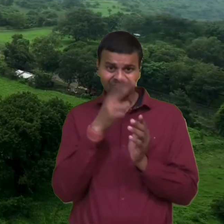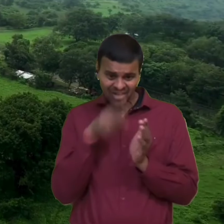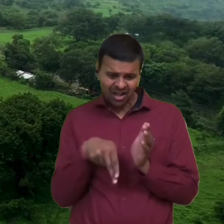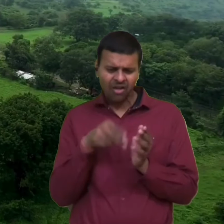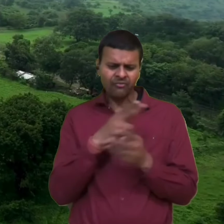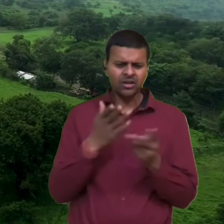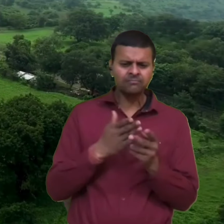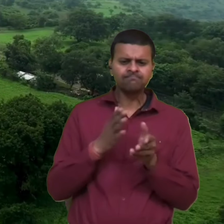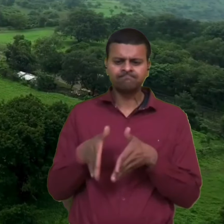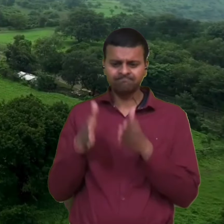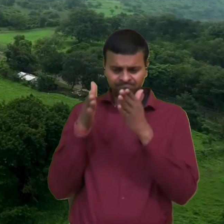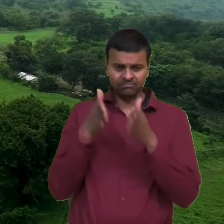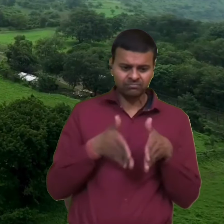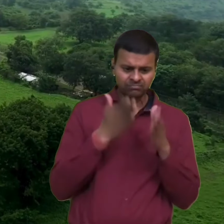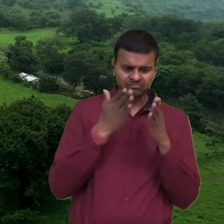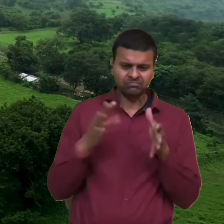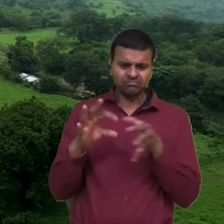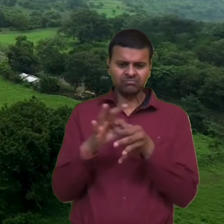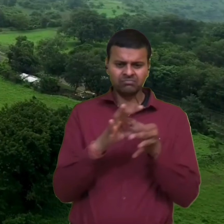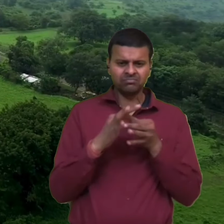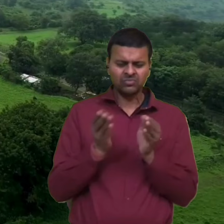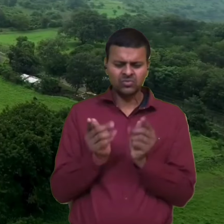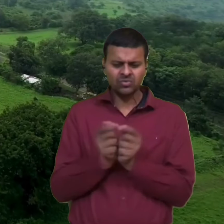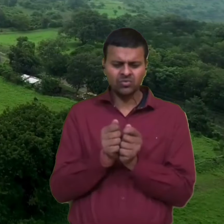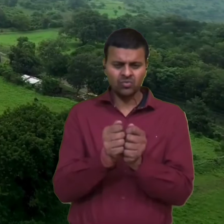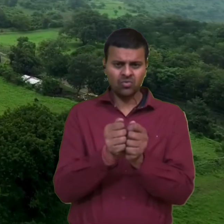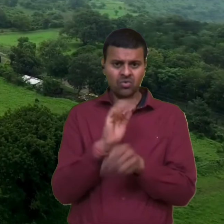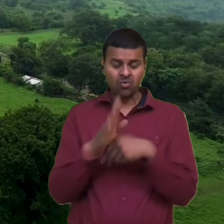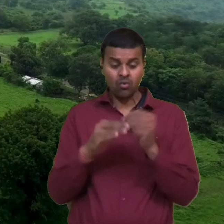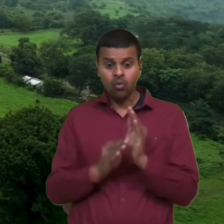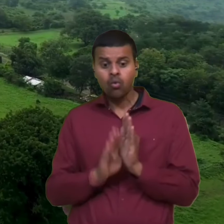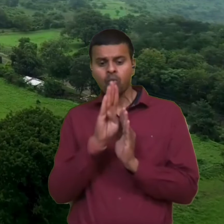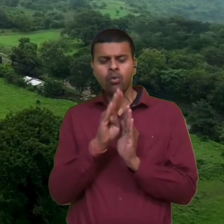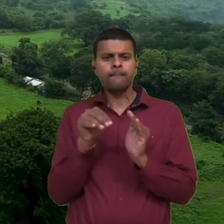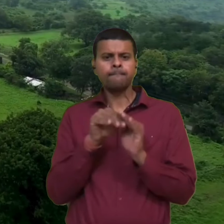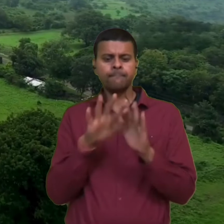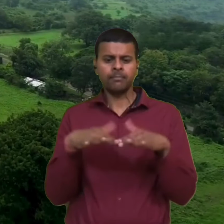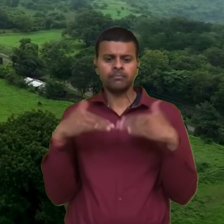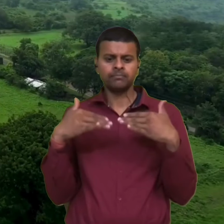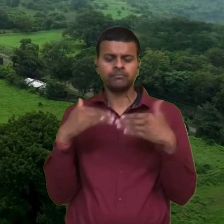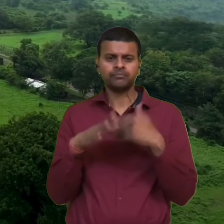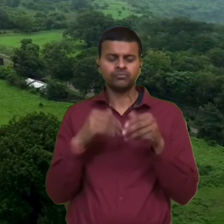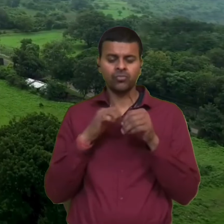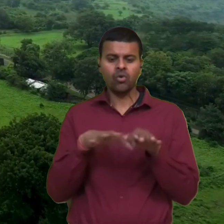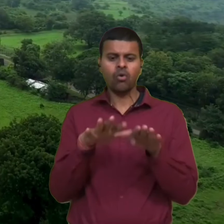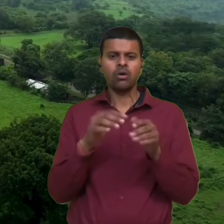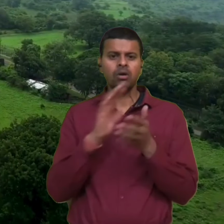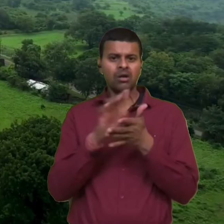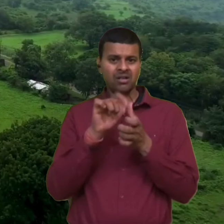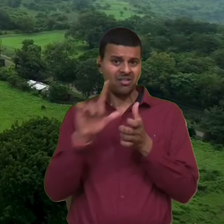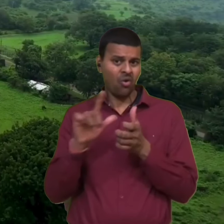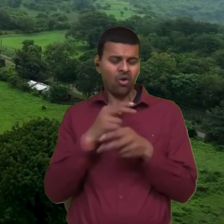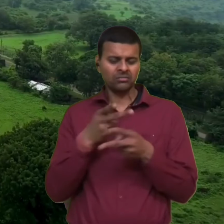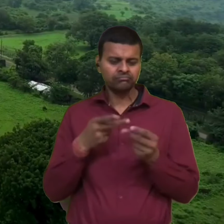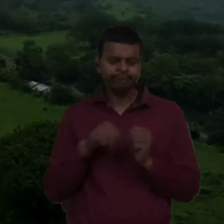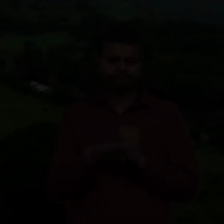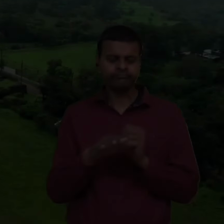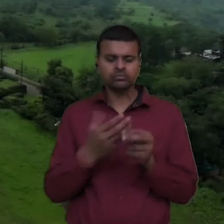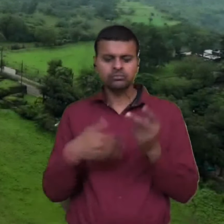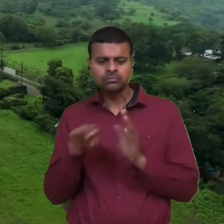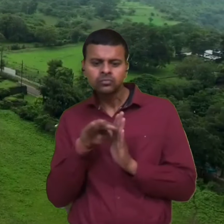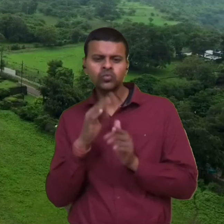Gada Shah Palace. This magnificent two-story building has a semicircular entrance and adjoining